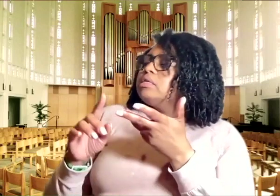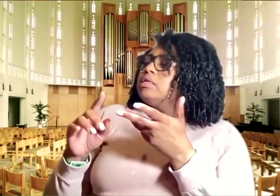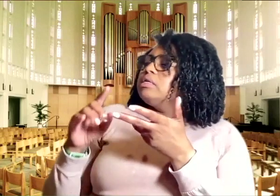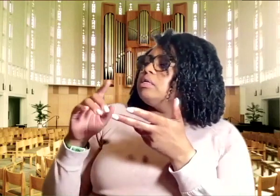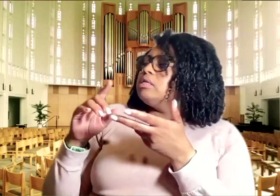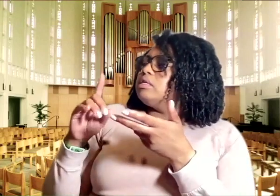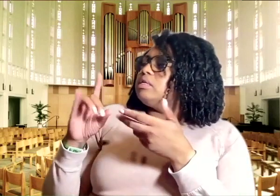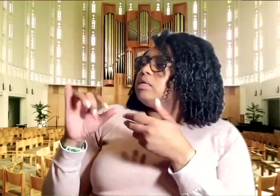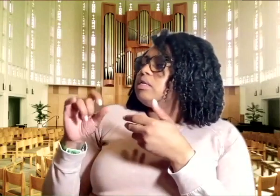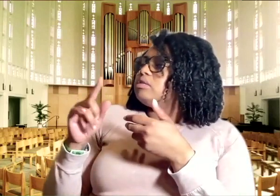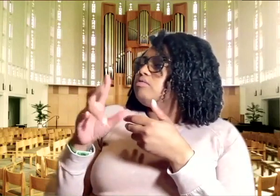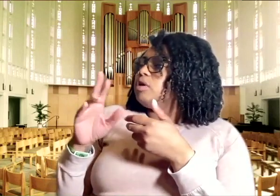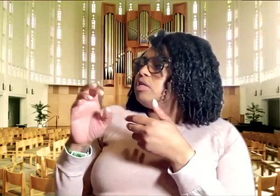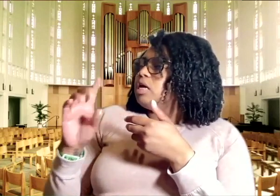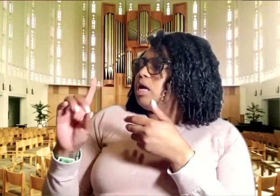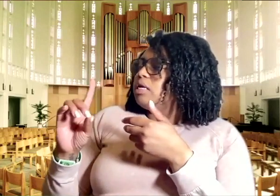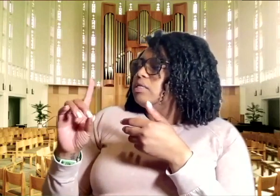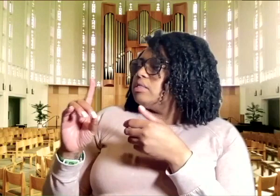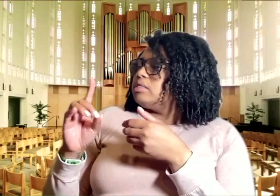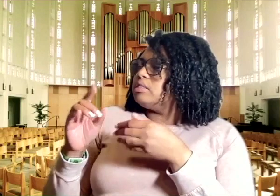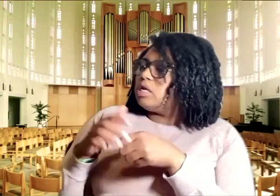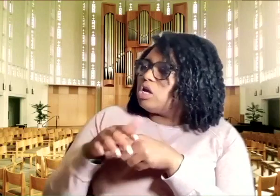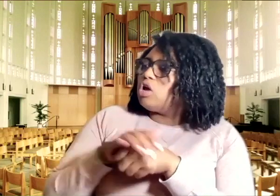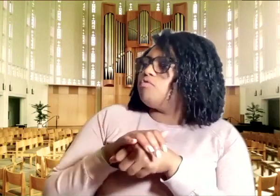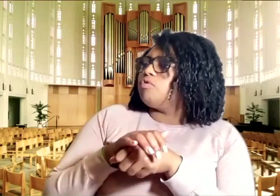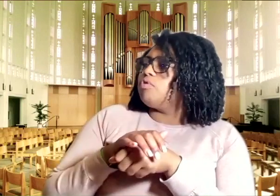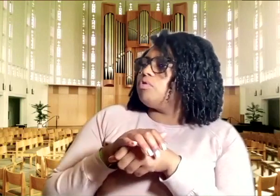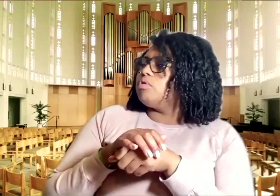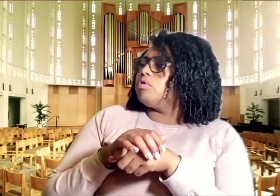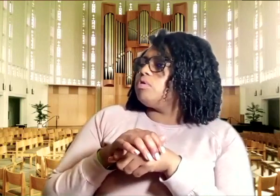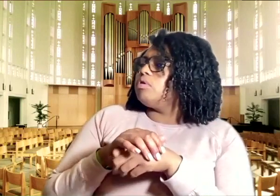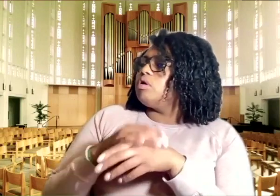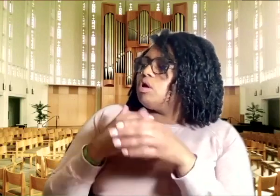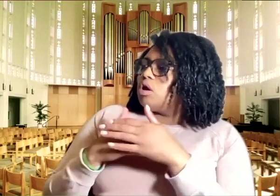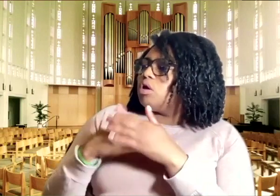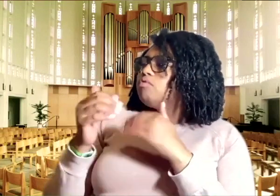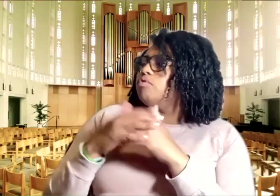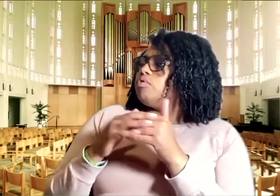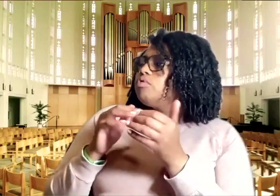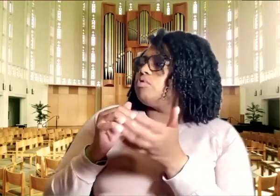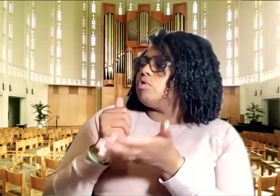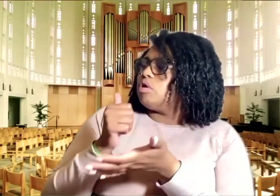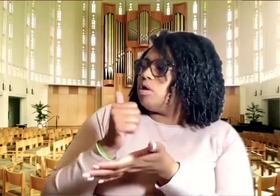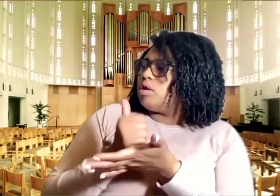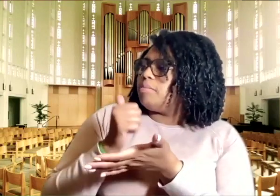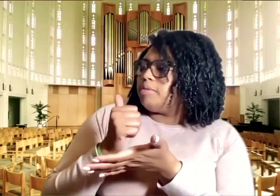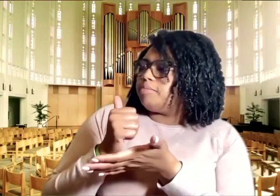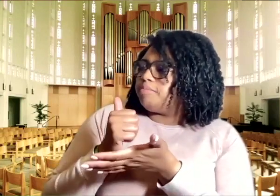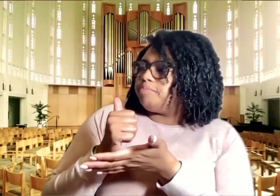Ah. Comfort. Amen.